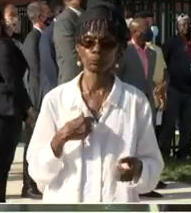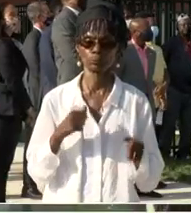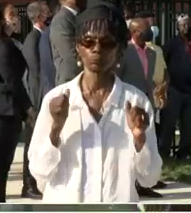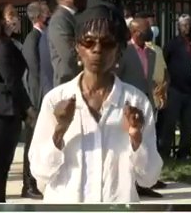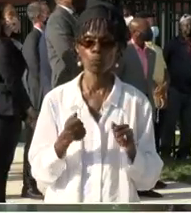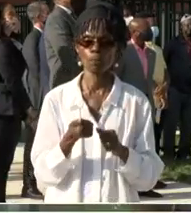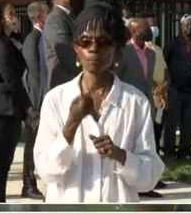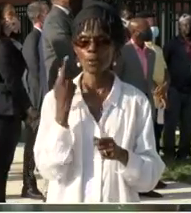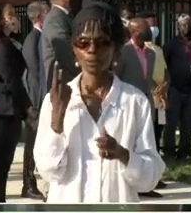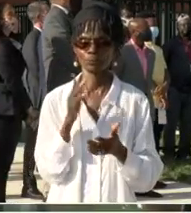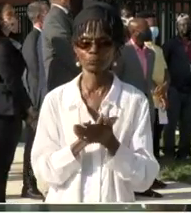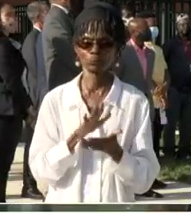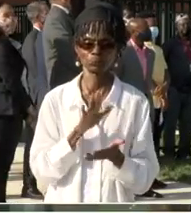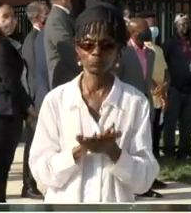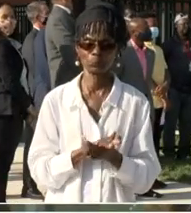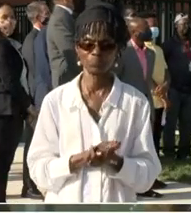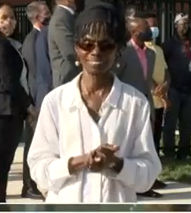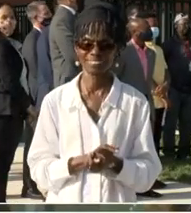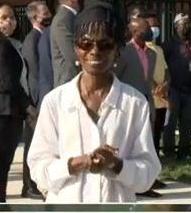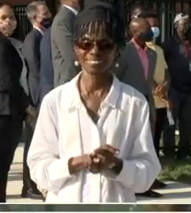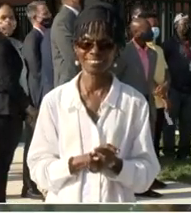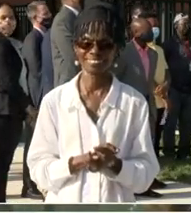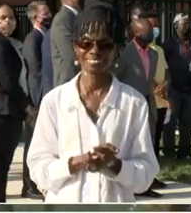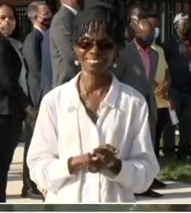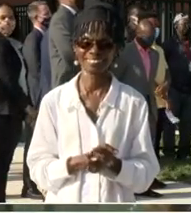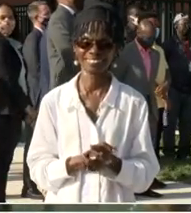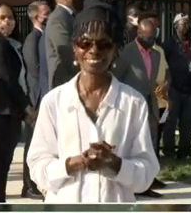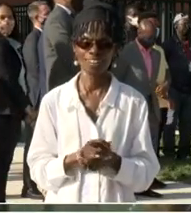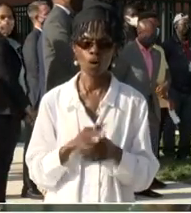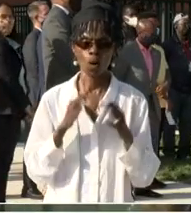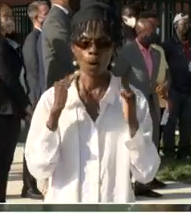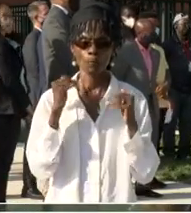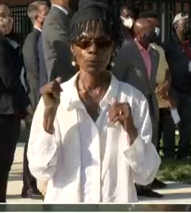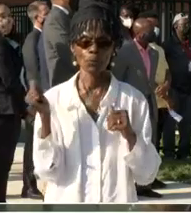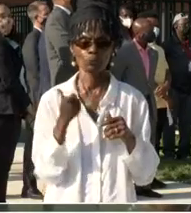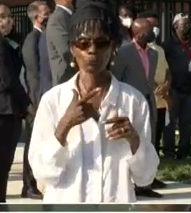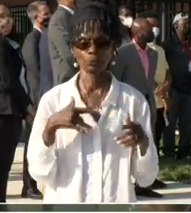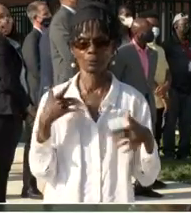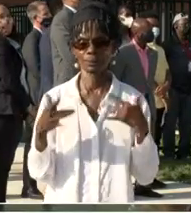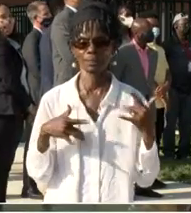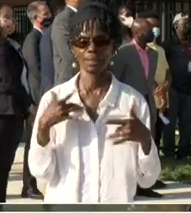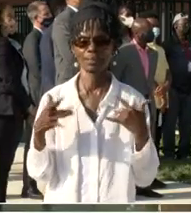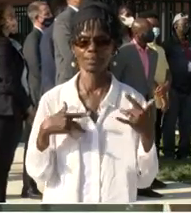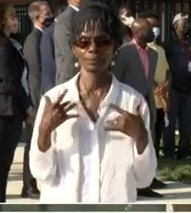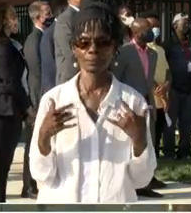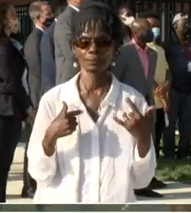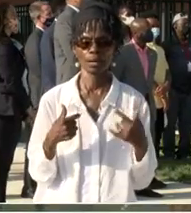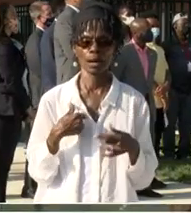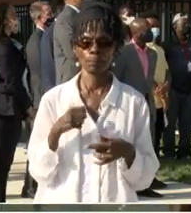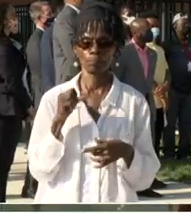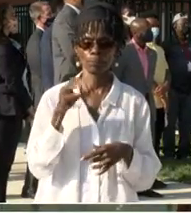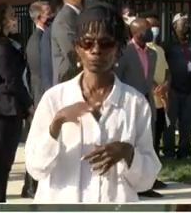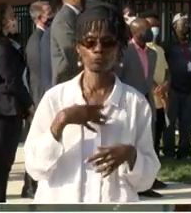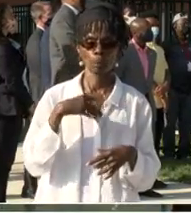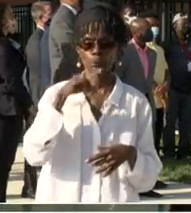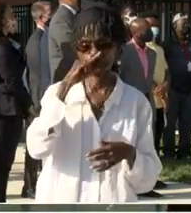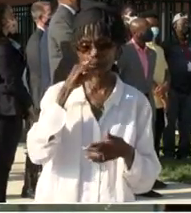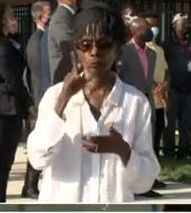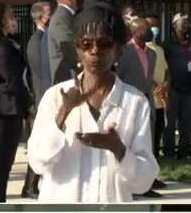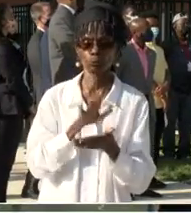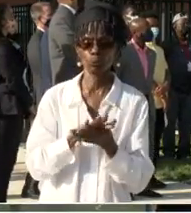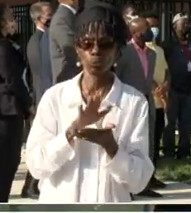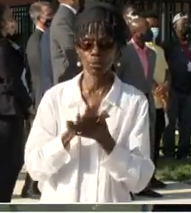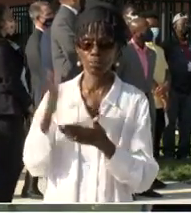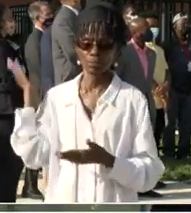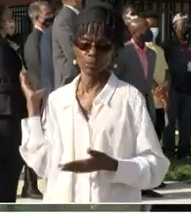a teacher and educator here. So I hope everybody's had a great time. I know this morning I dropped off my own kids at school, and as the mayor was